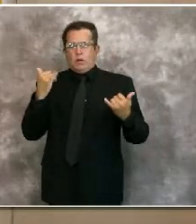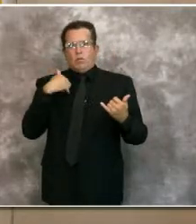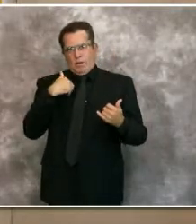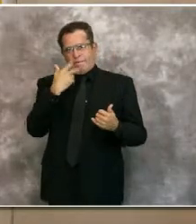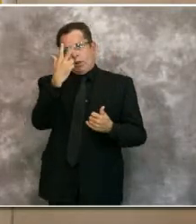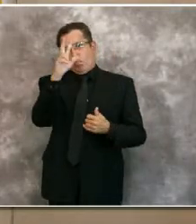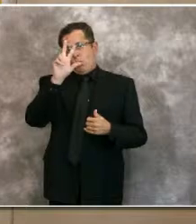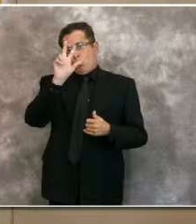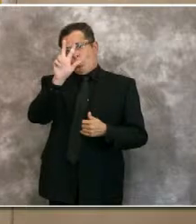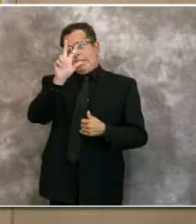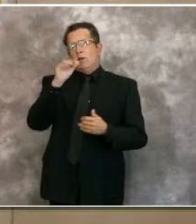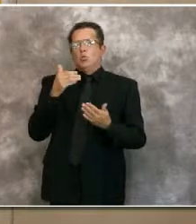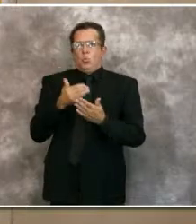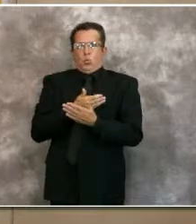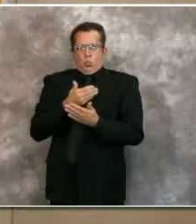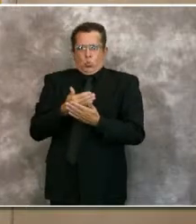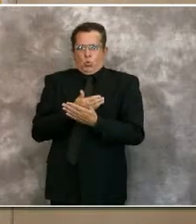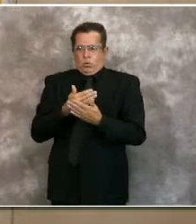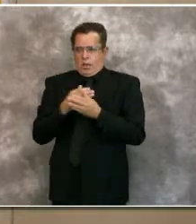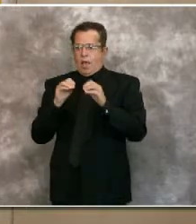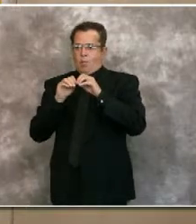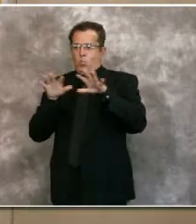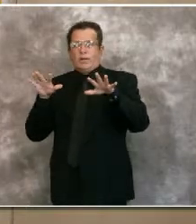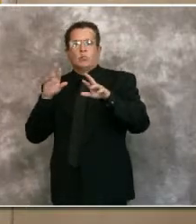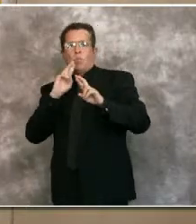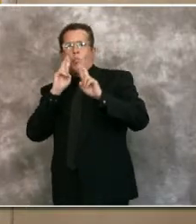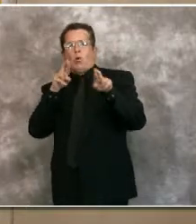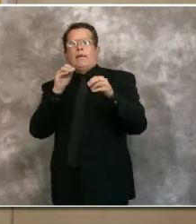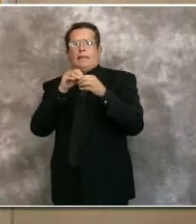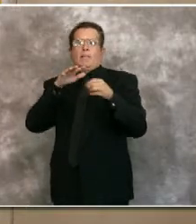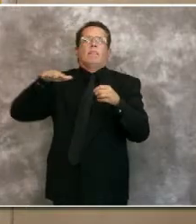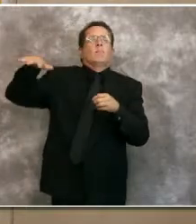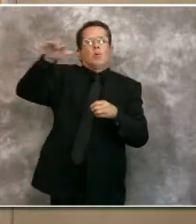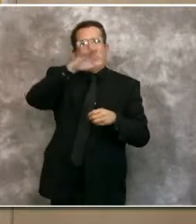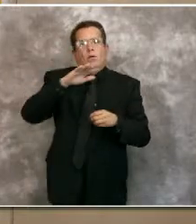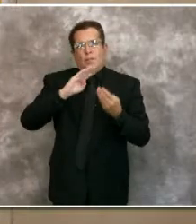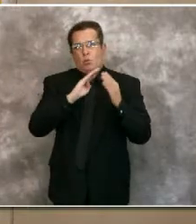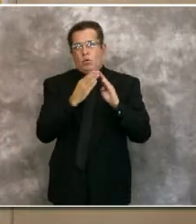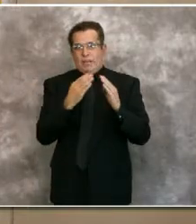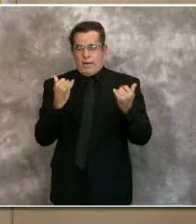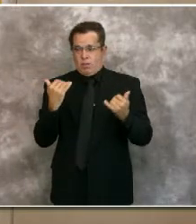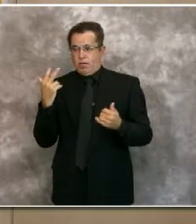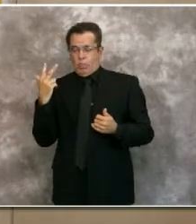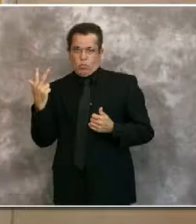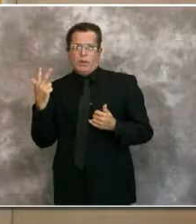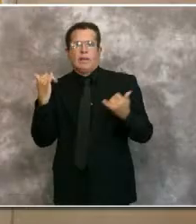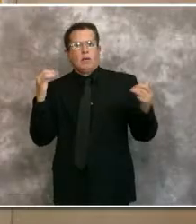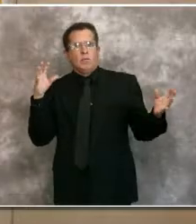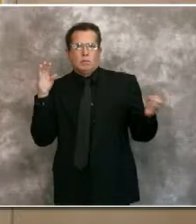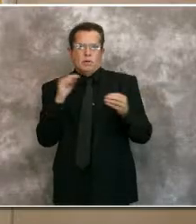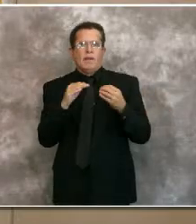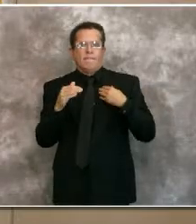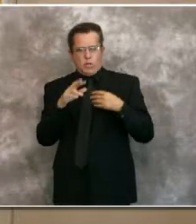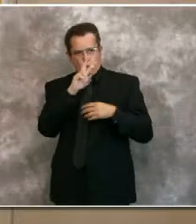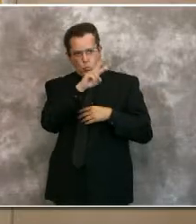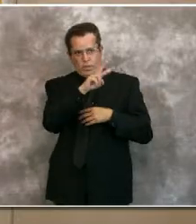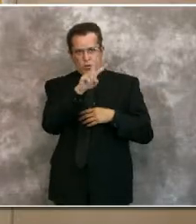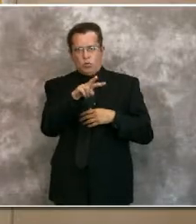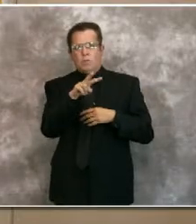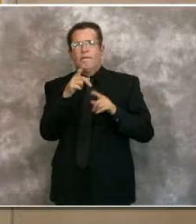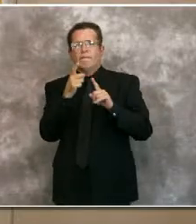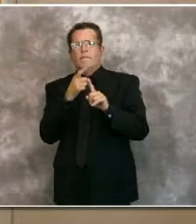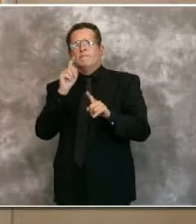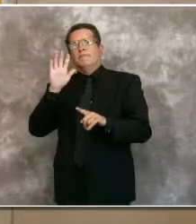3 new outbreaks reported in our community settings, and we now have a total of 22 of the 59